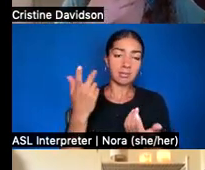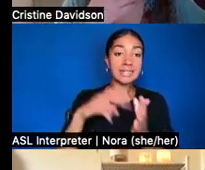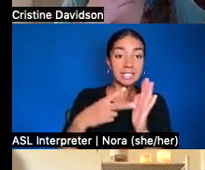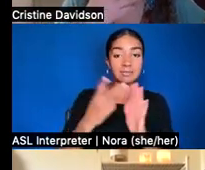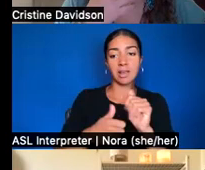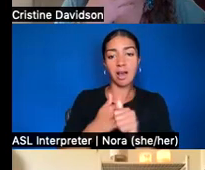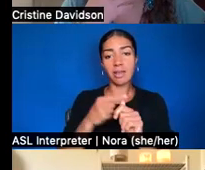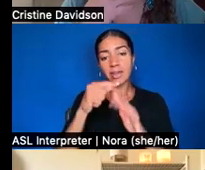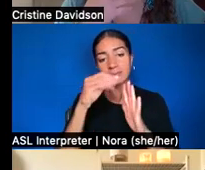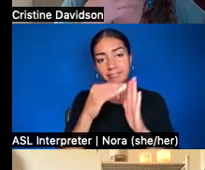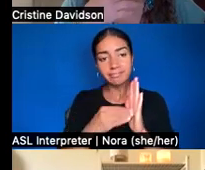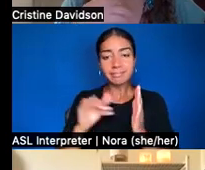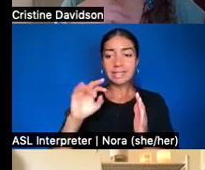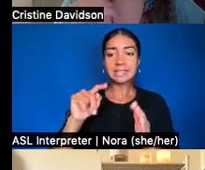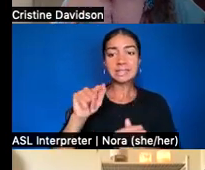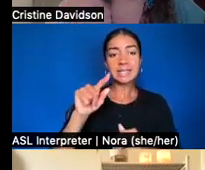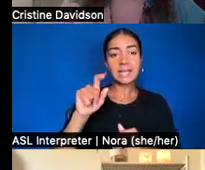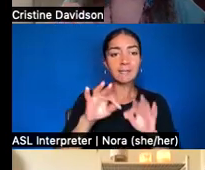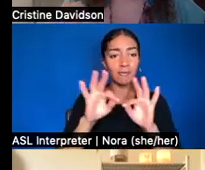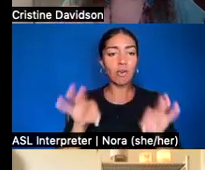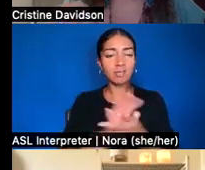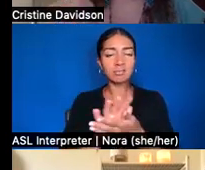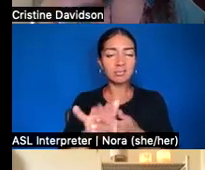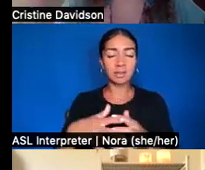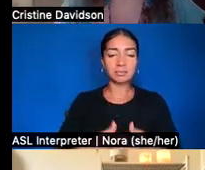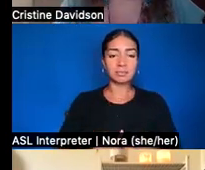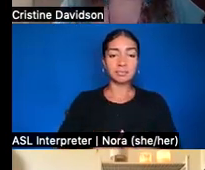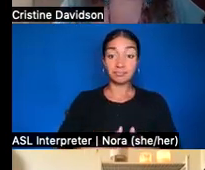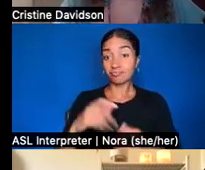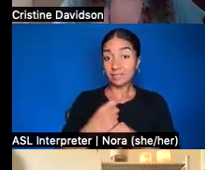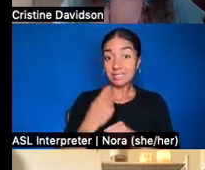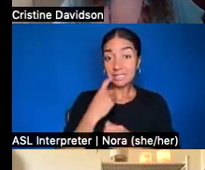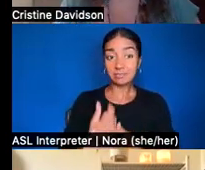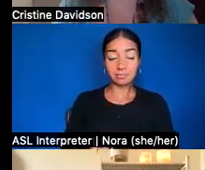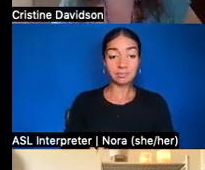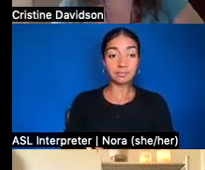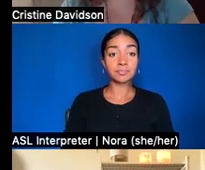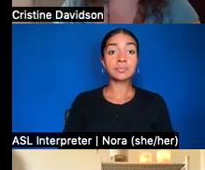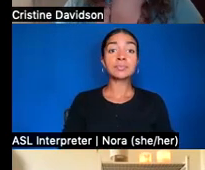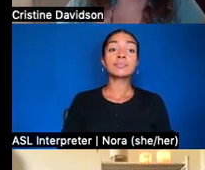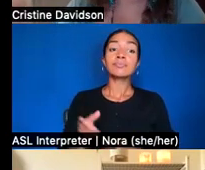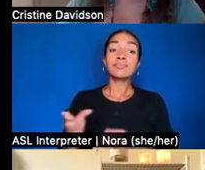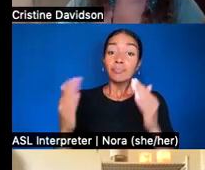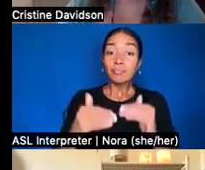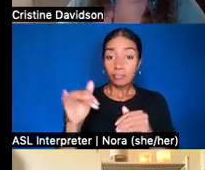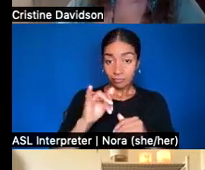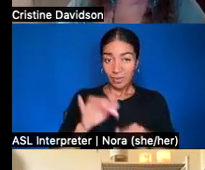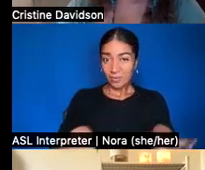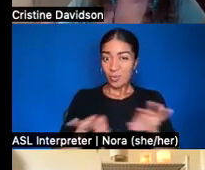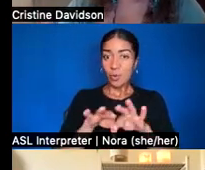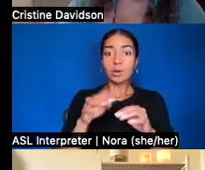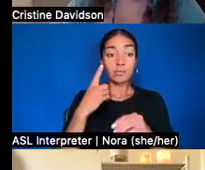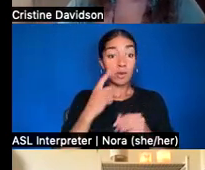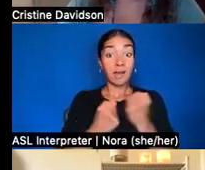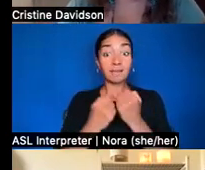So, and then to understand where the person is coming from and where they want to go. You know, what is going to